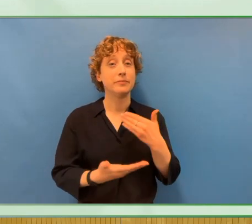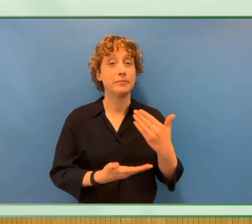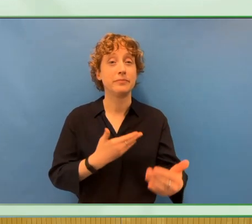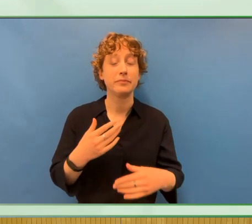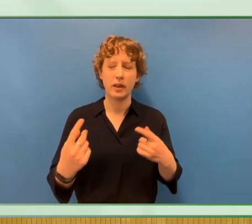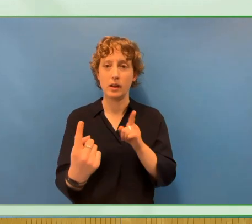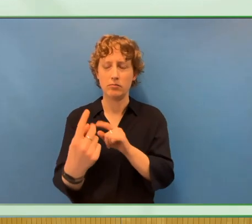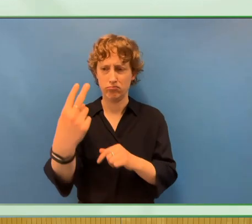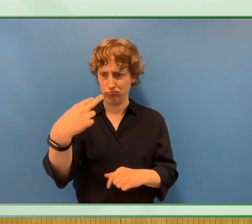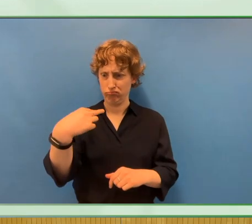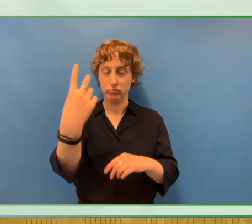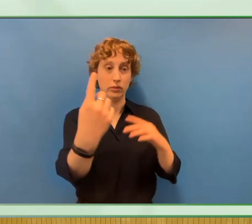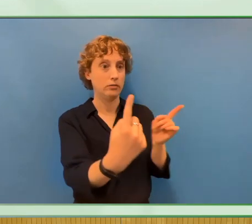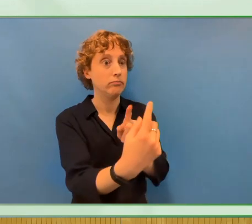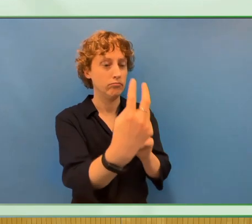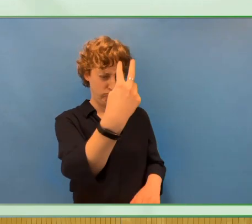something, prove it,